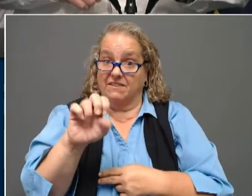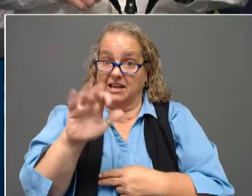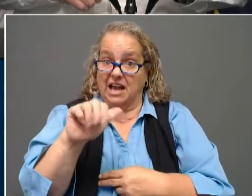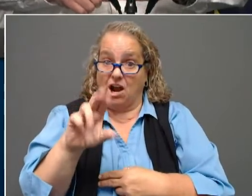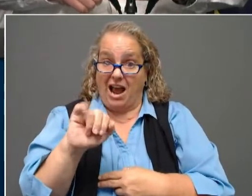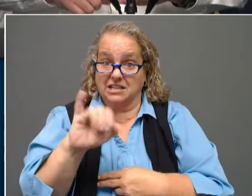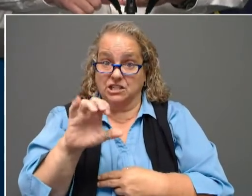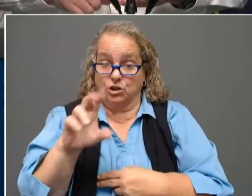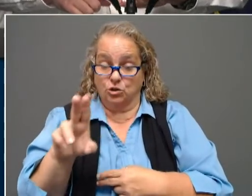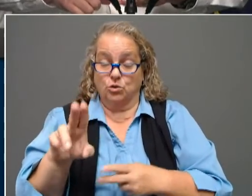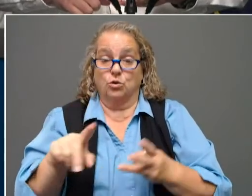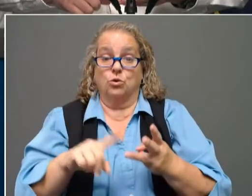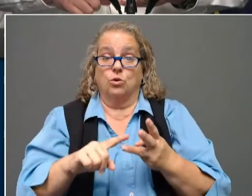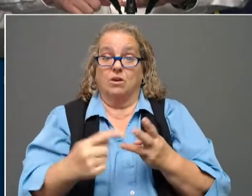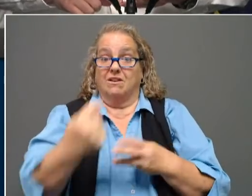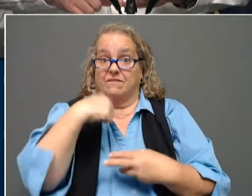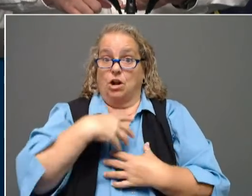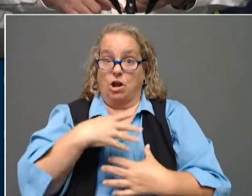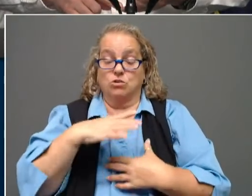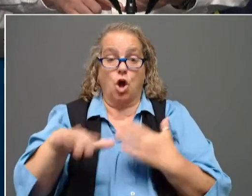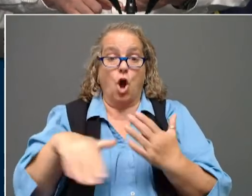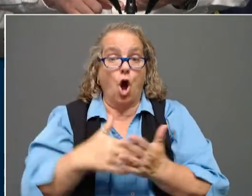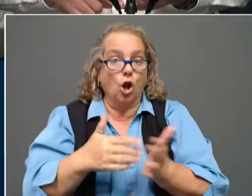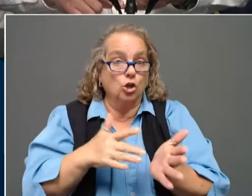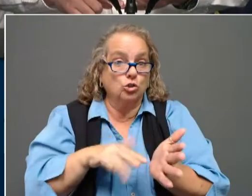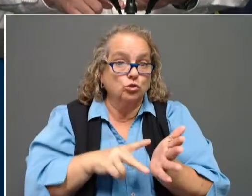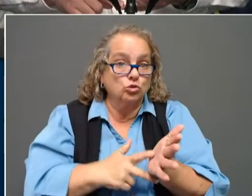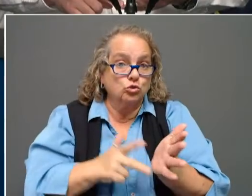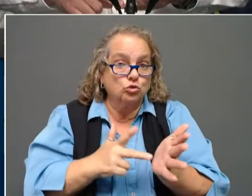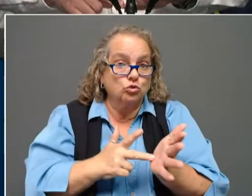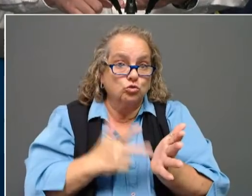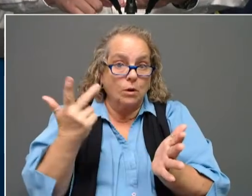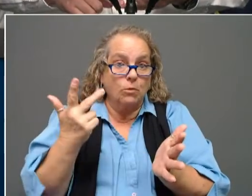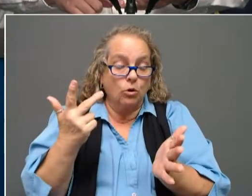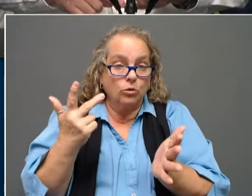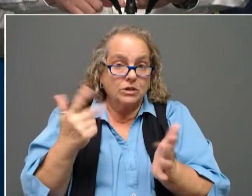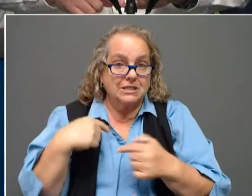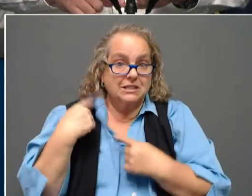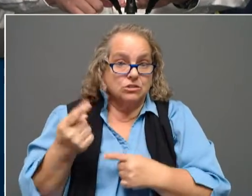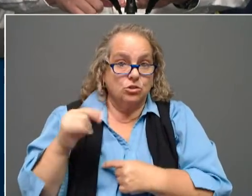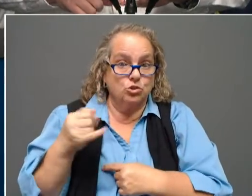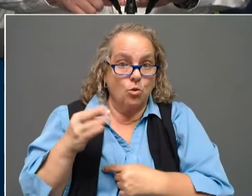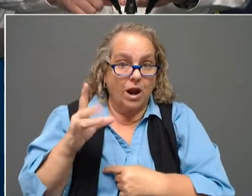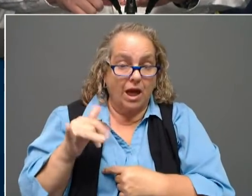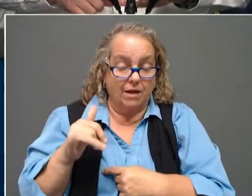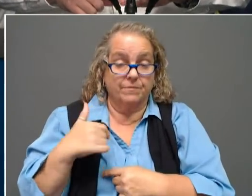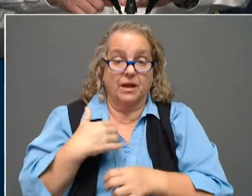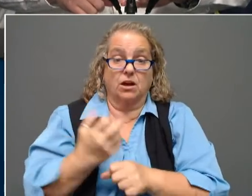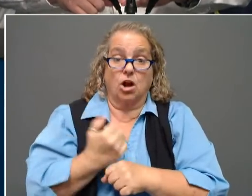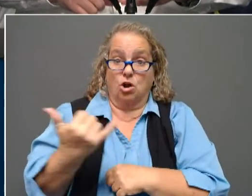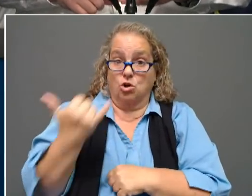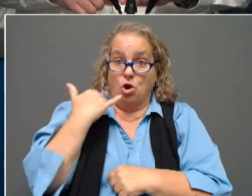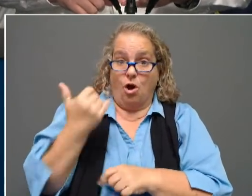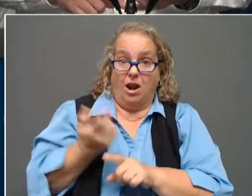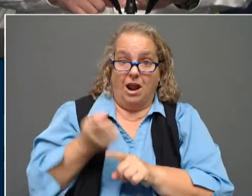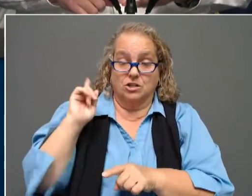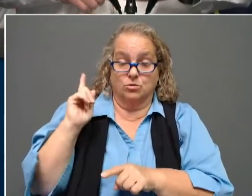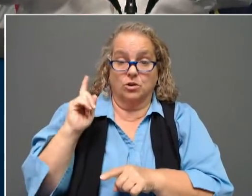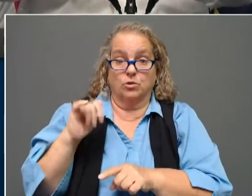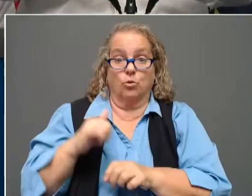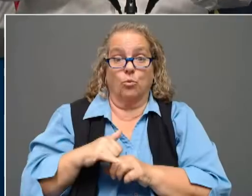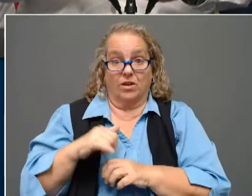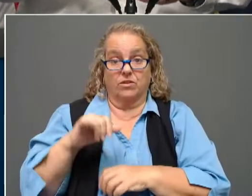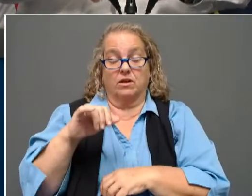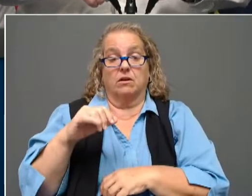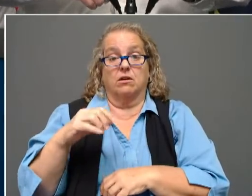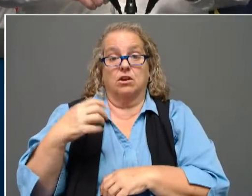July. I had a call last week with hospital chief medical officers and chief executive officers and urged them to please be